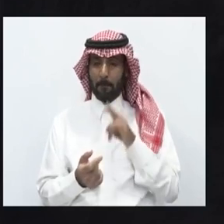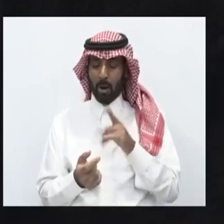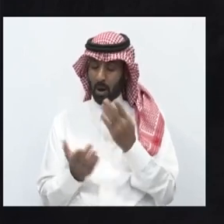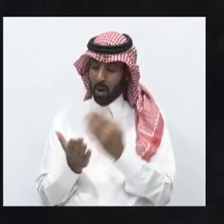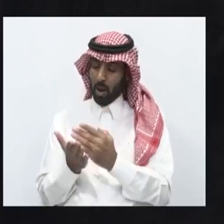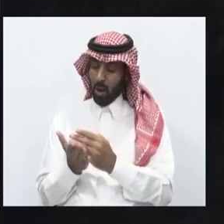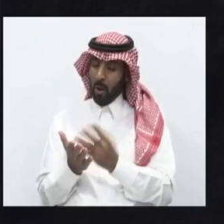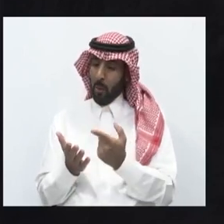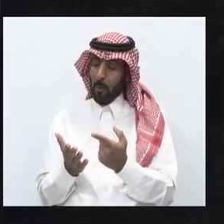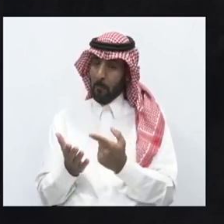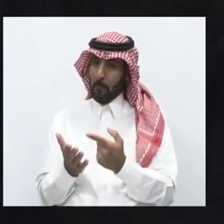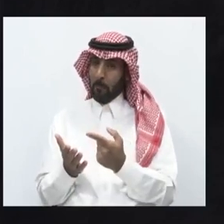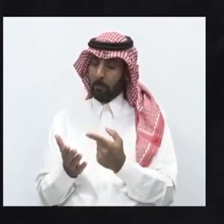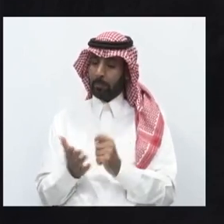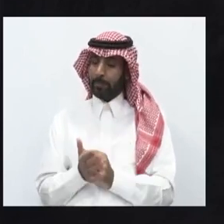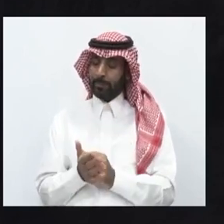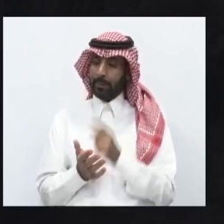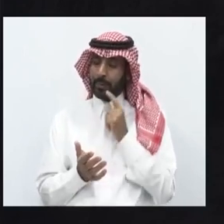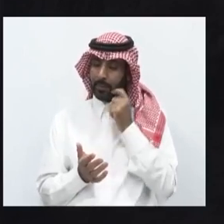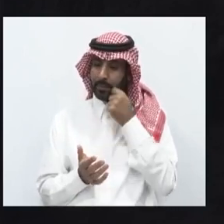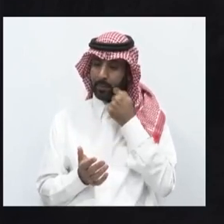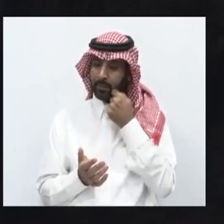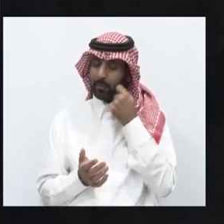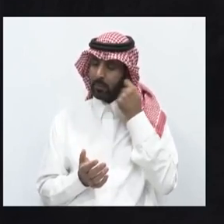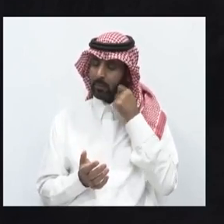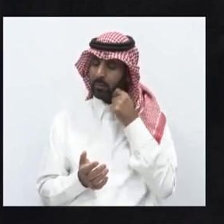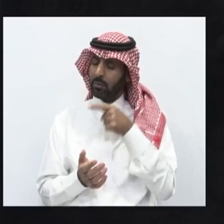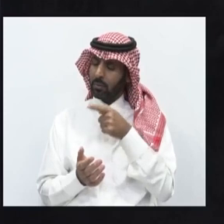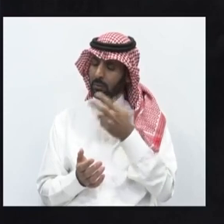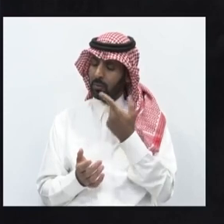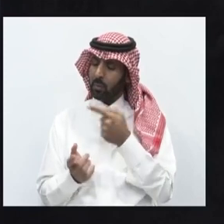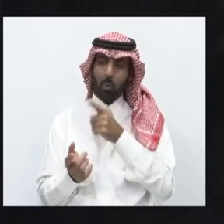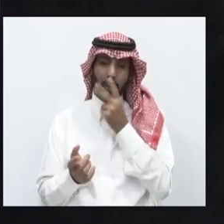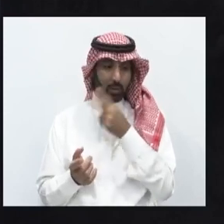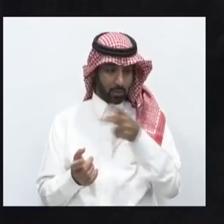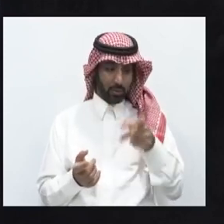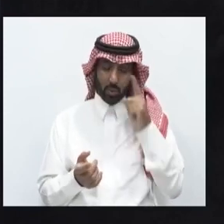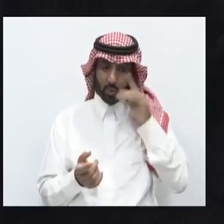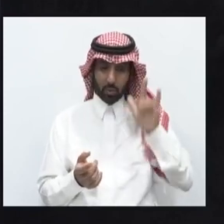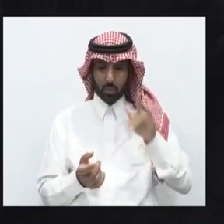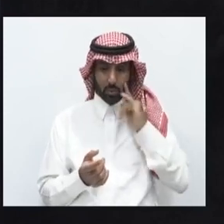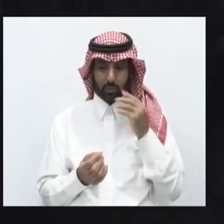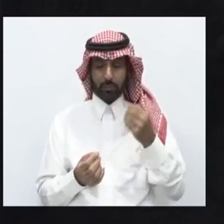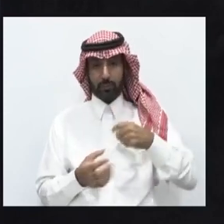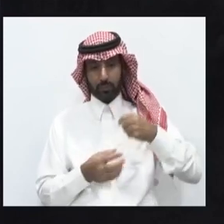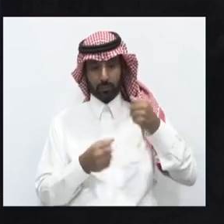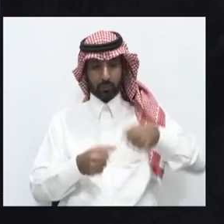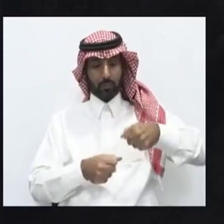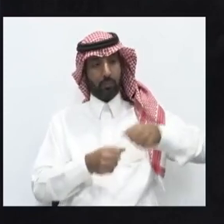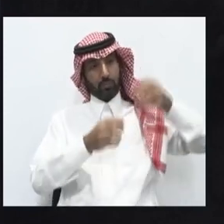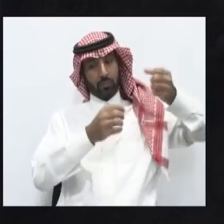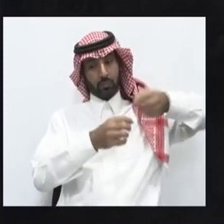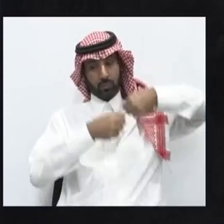will see your ticket, and he or she will show you to your seat. Then you put your bag in the